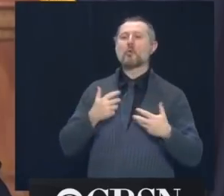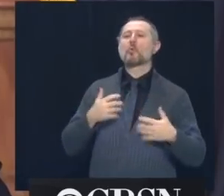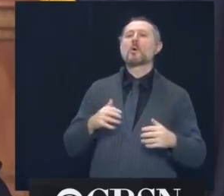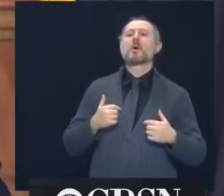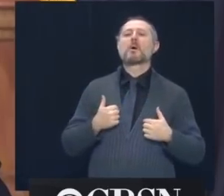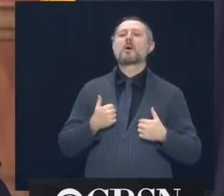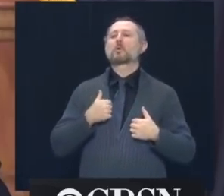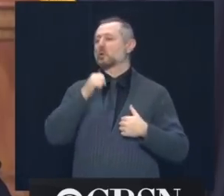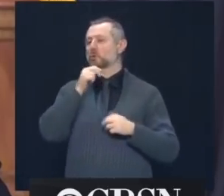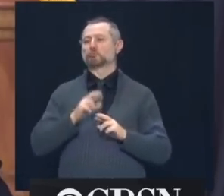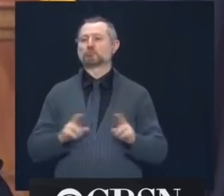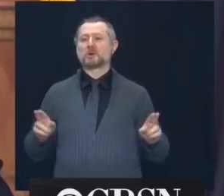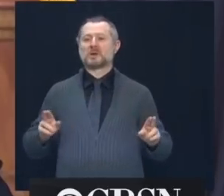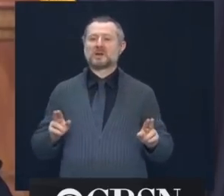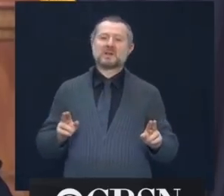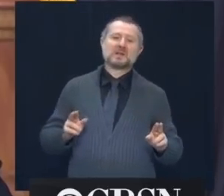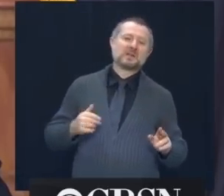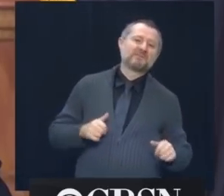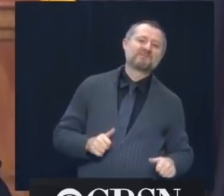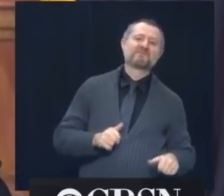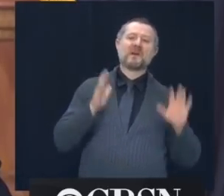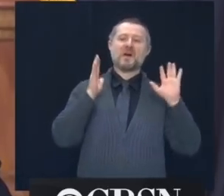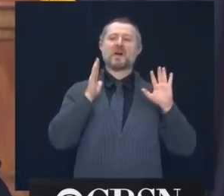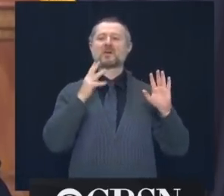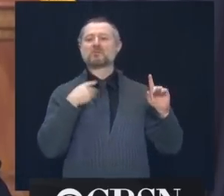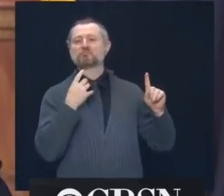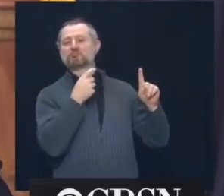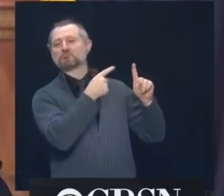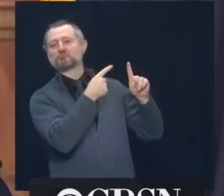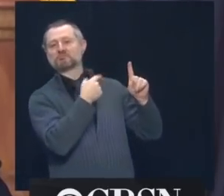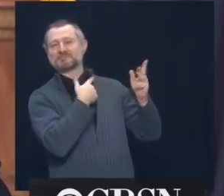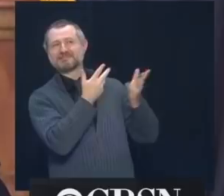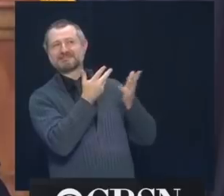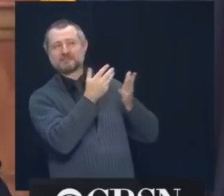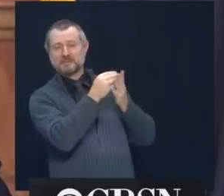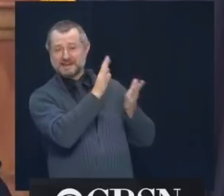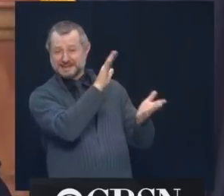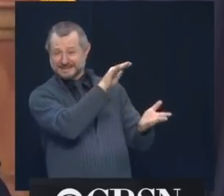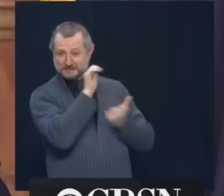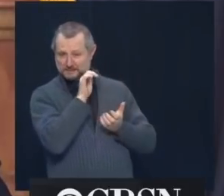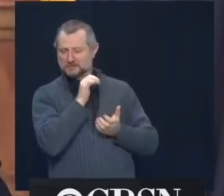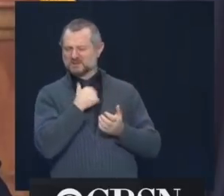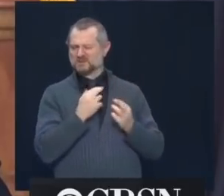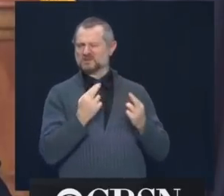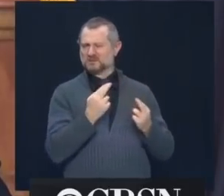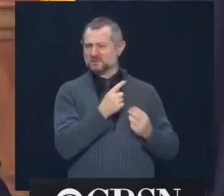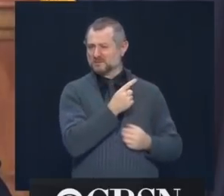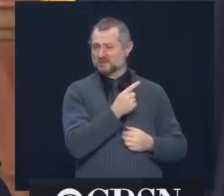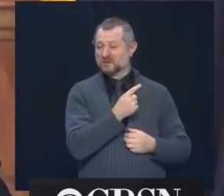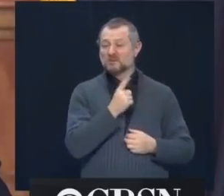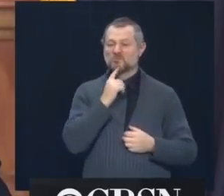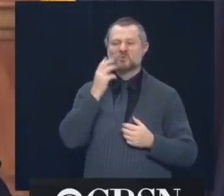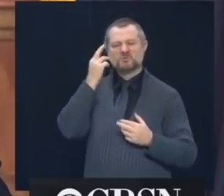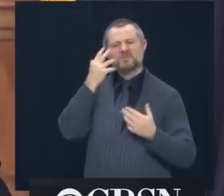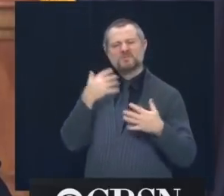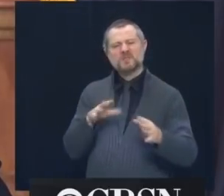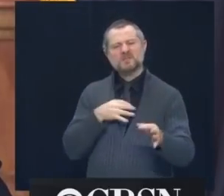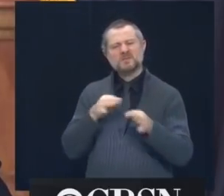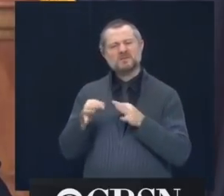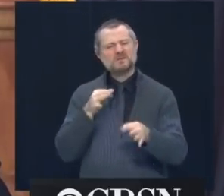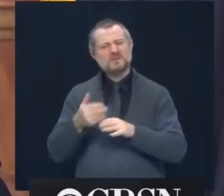up on getting the funding from Washington, because as I said before, it will